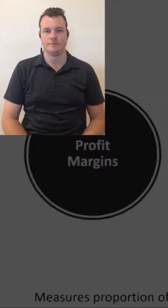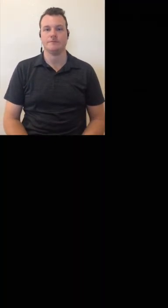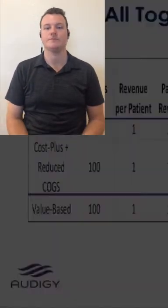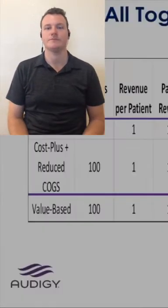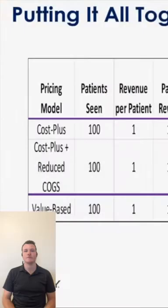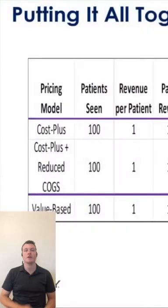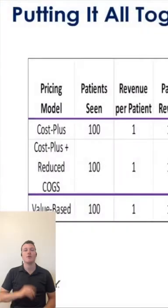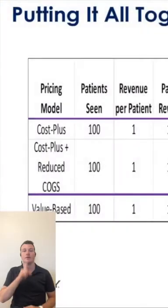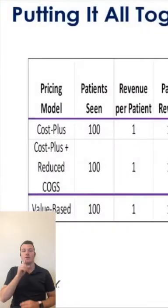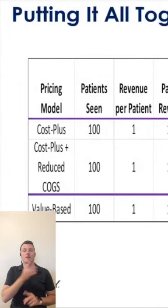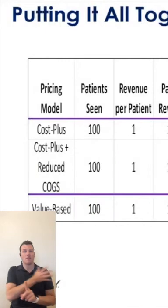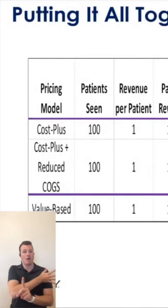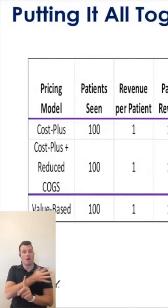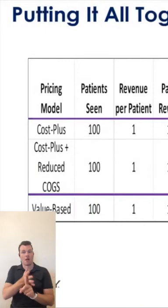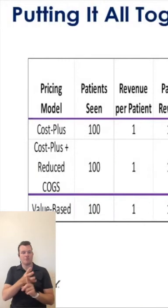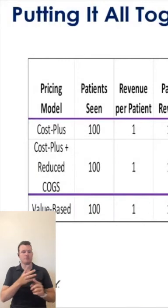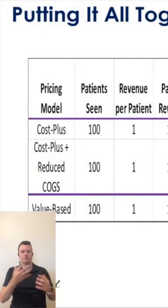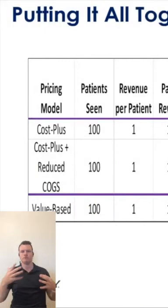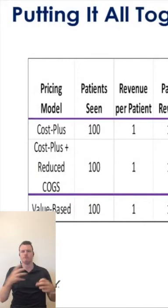slide, I promise.